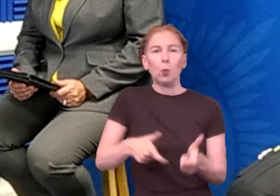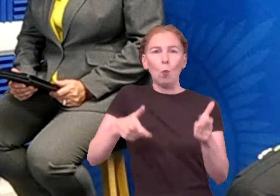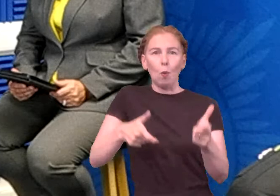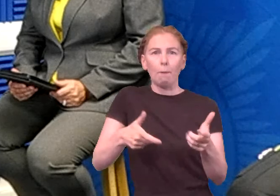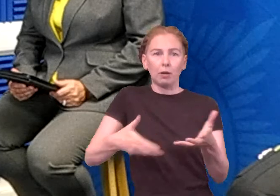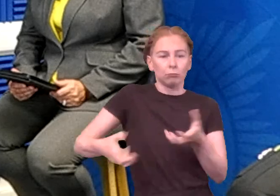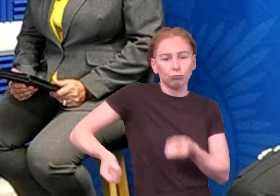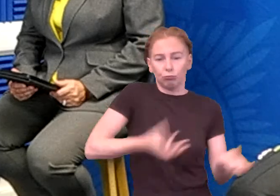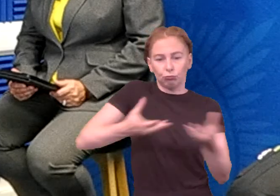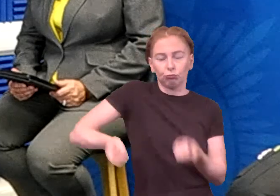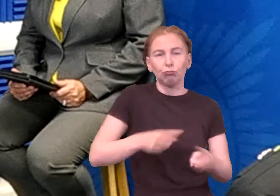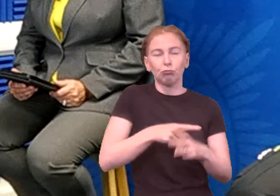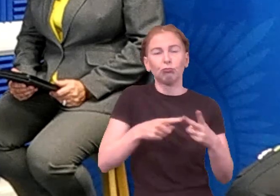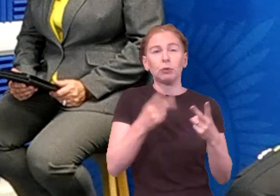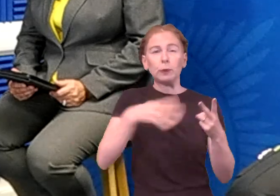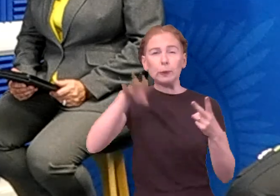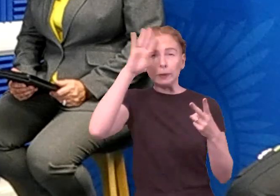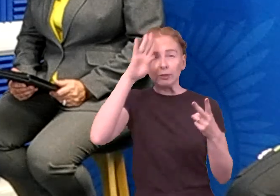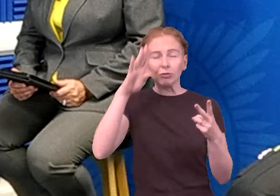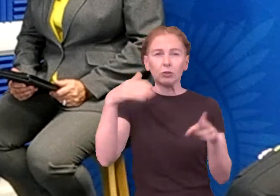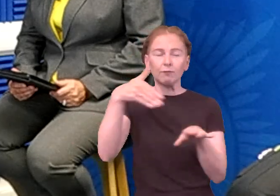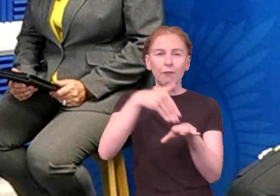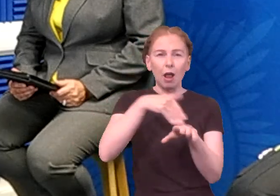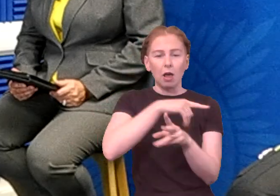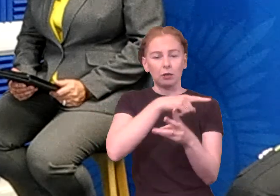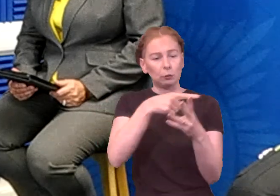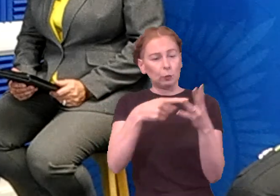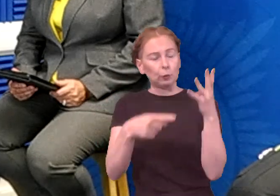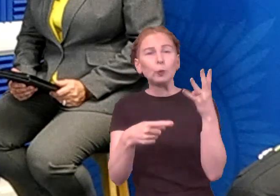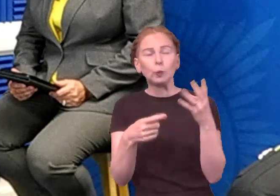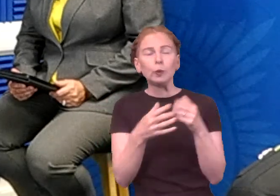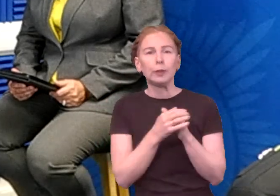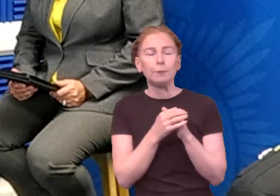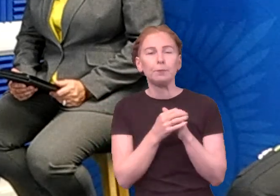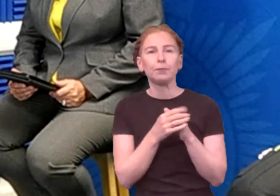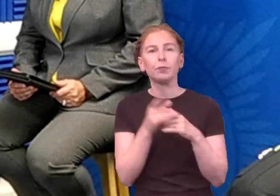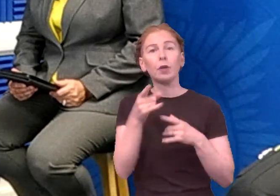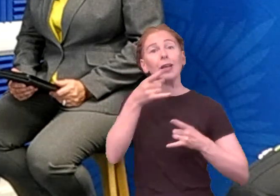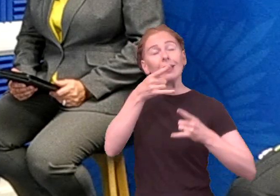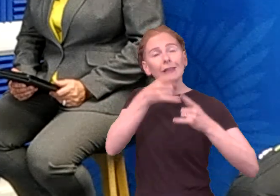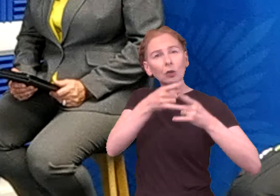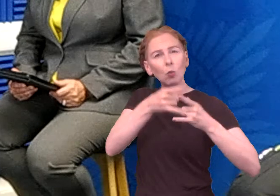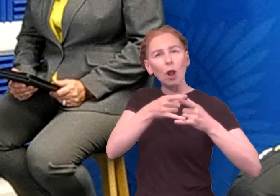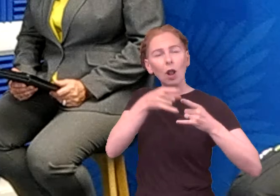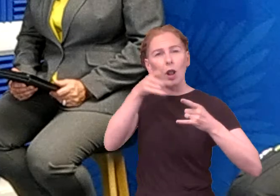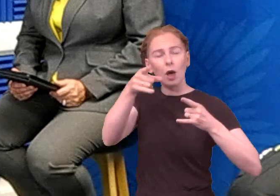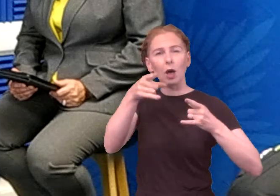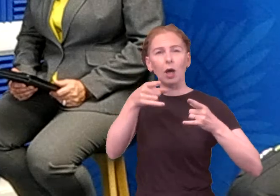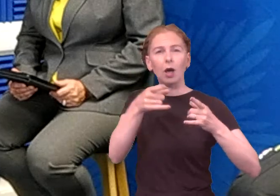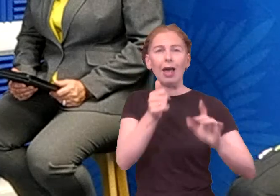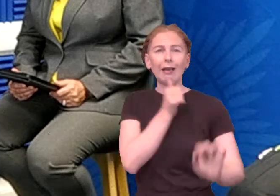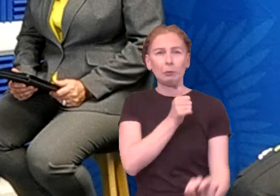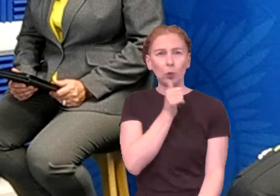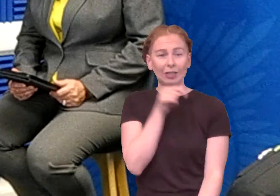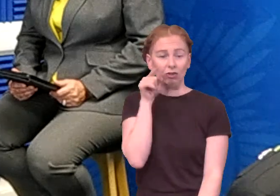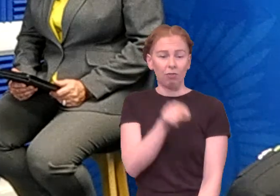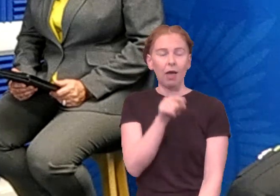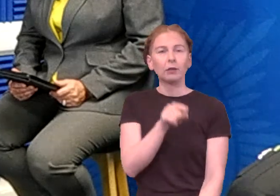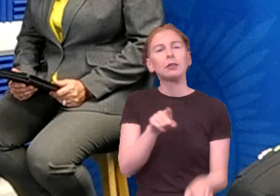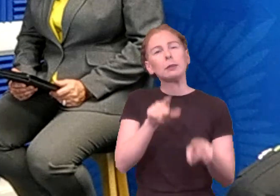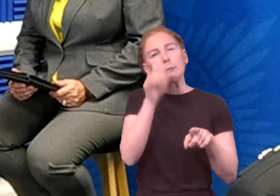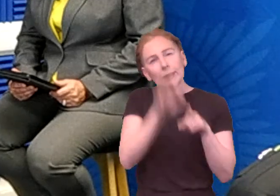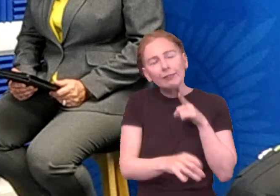violence and whatever. I think that the sexual exploitation, particularly around brothels, is